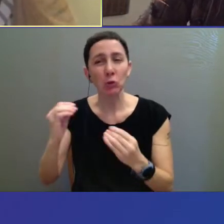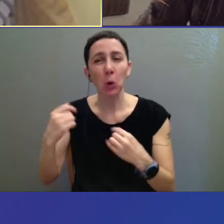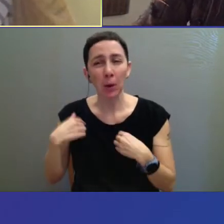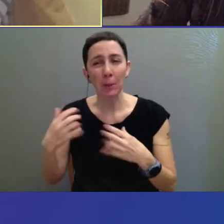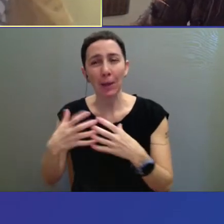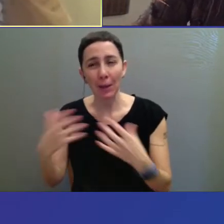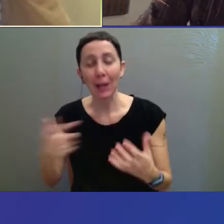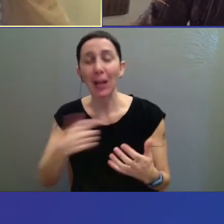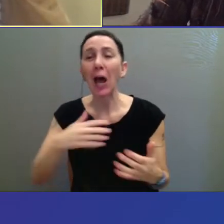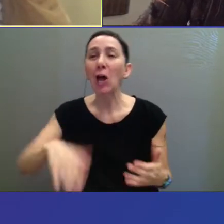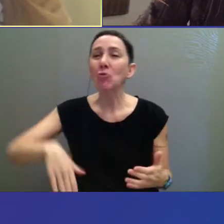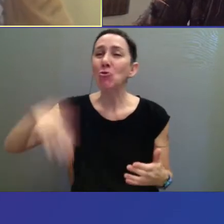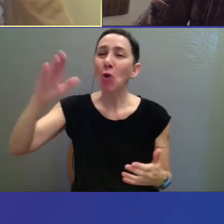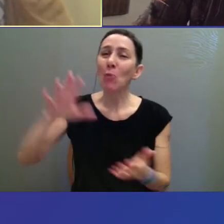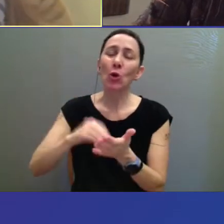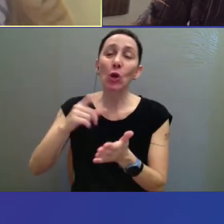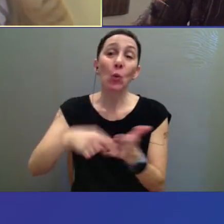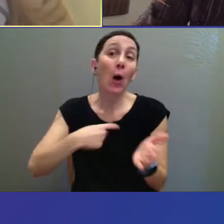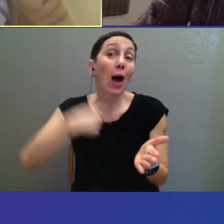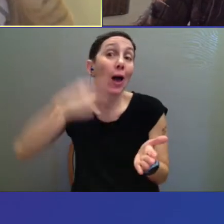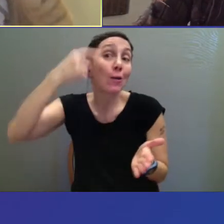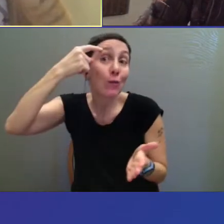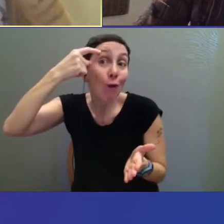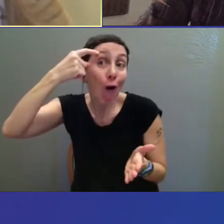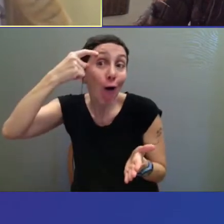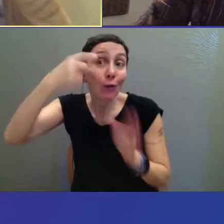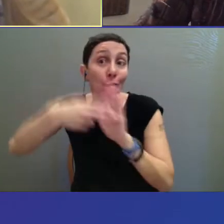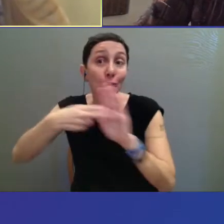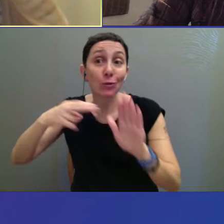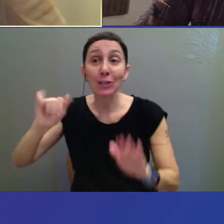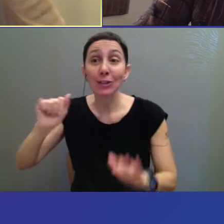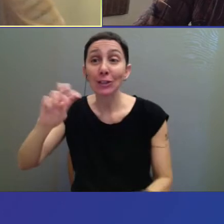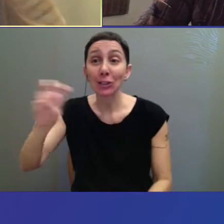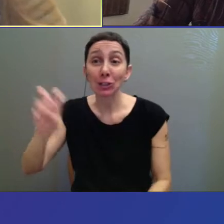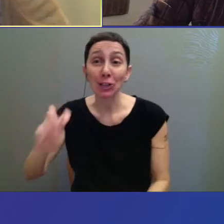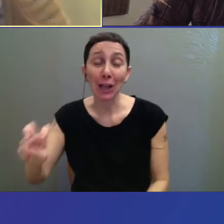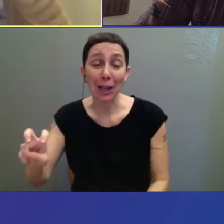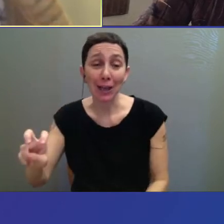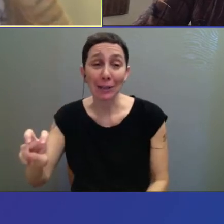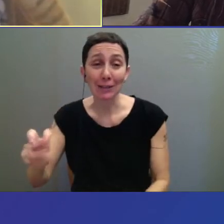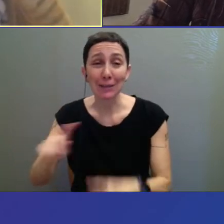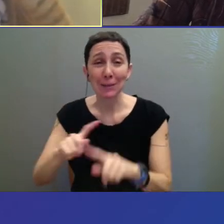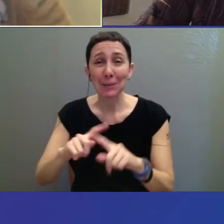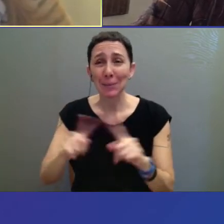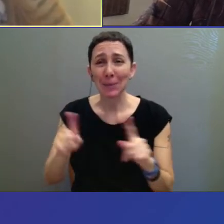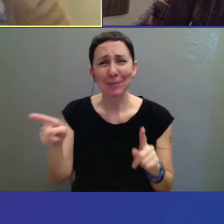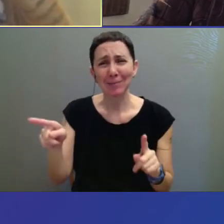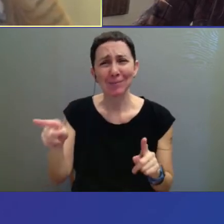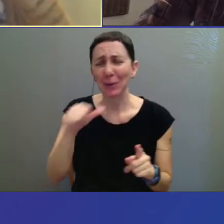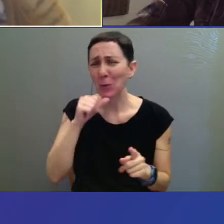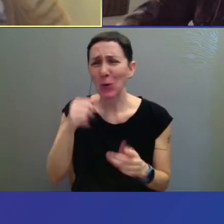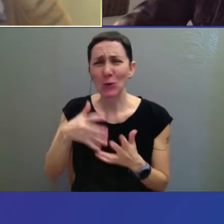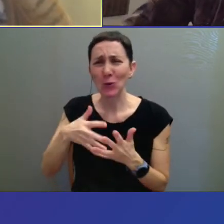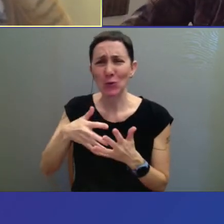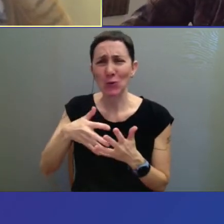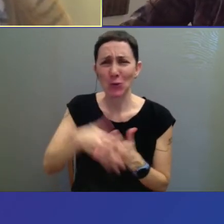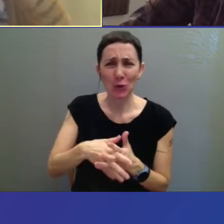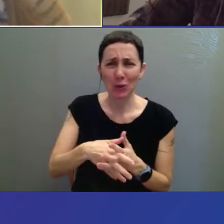jazz. We called it jazz, but I don't think it was necessarily rooted in